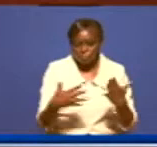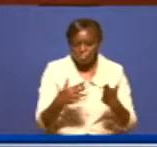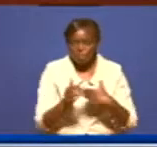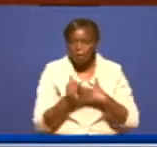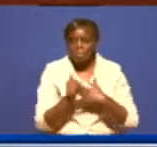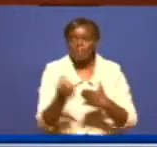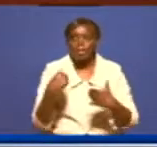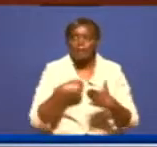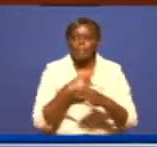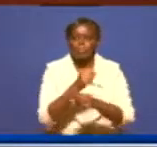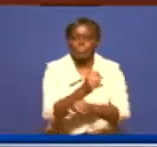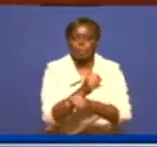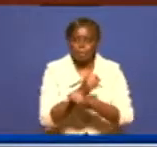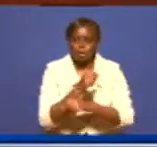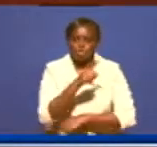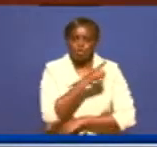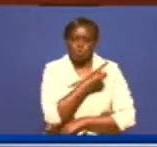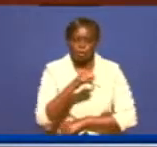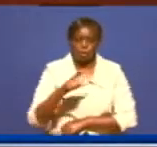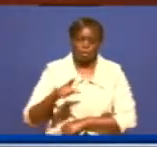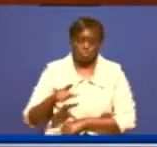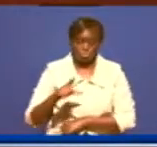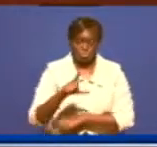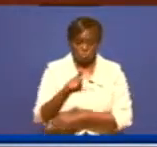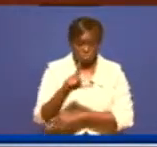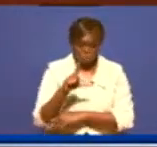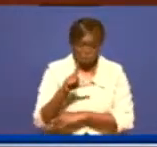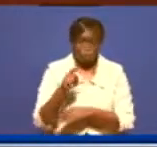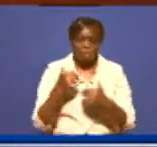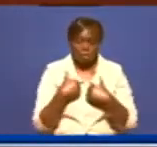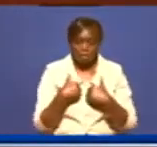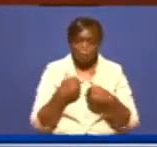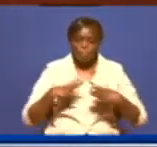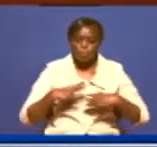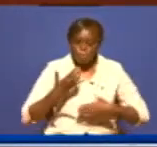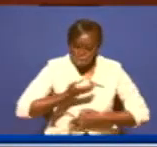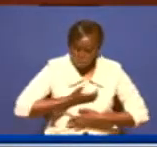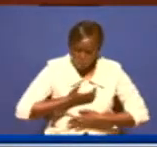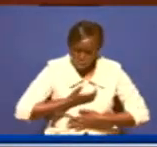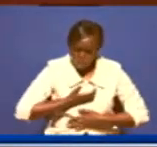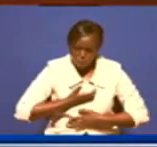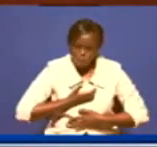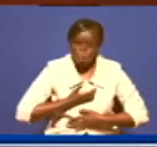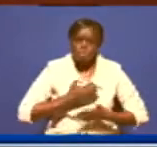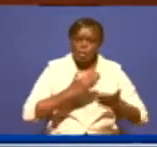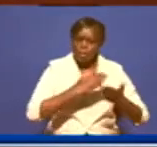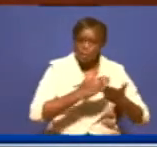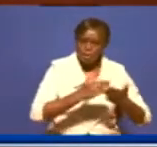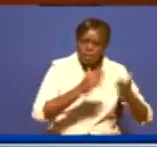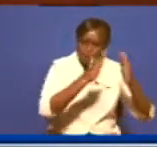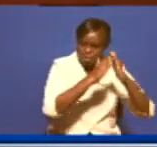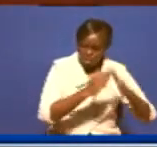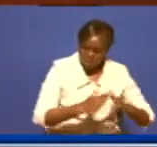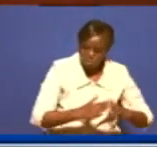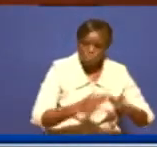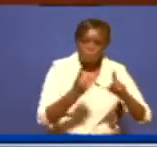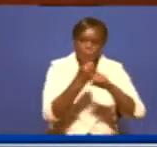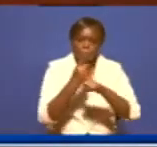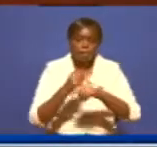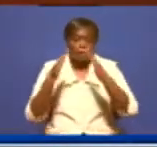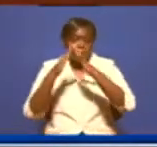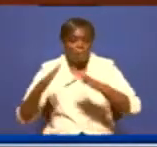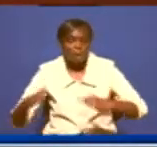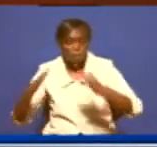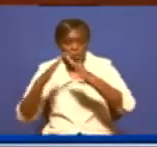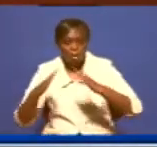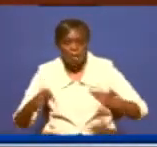is protection of the law. Because most of the people who own rental properties, residential homes, and many other places, and now we